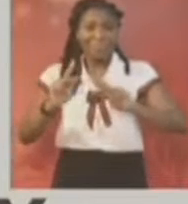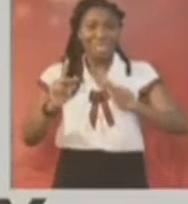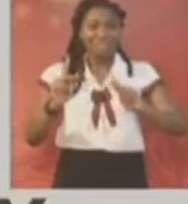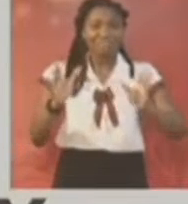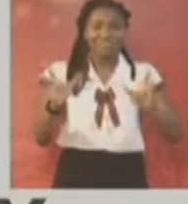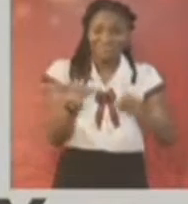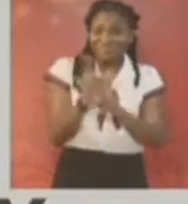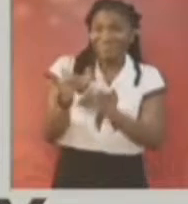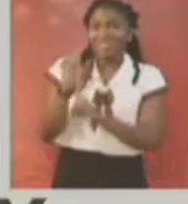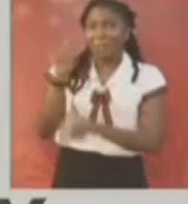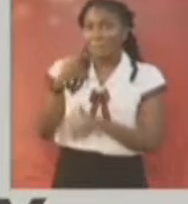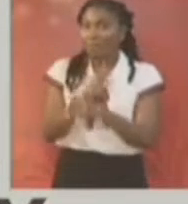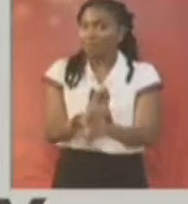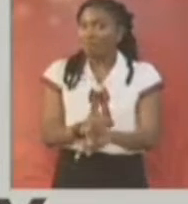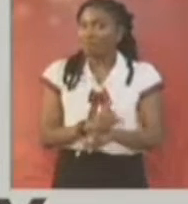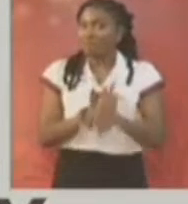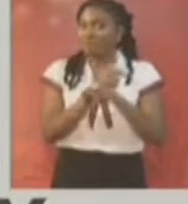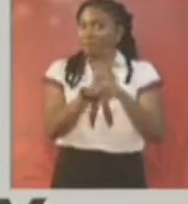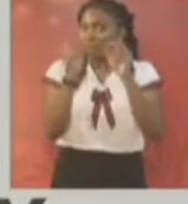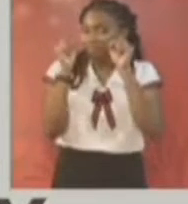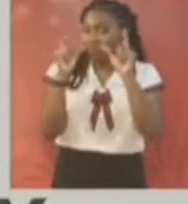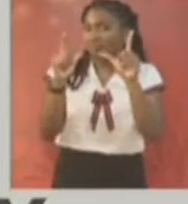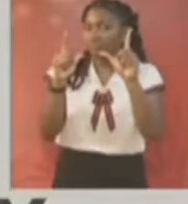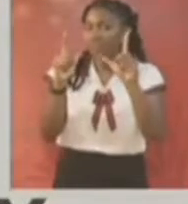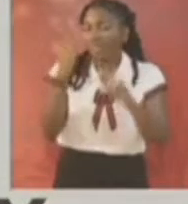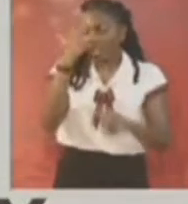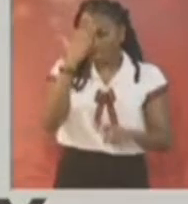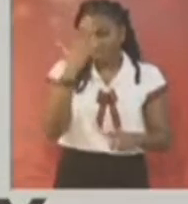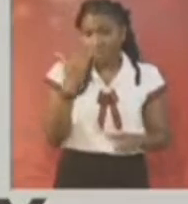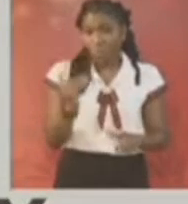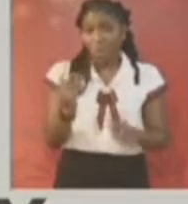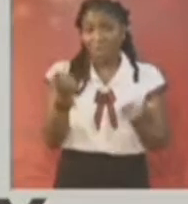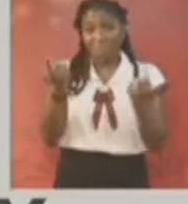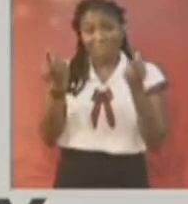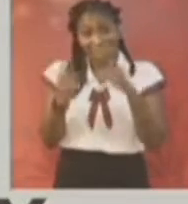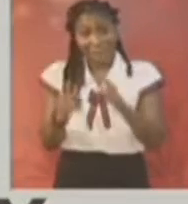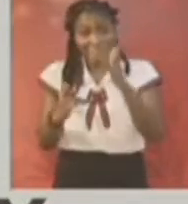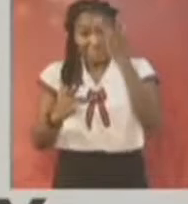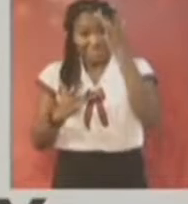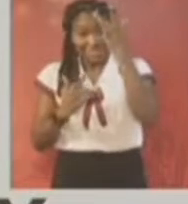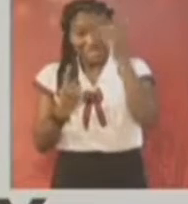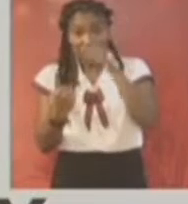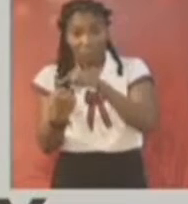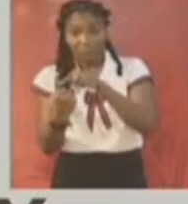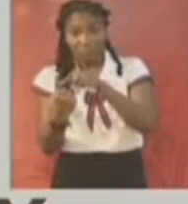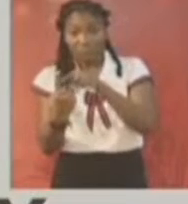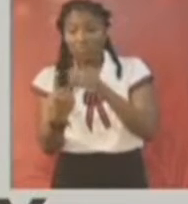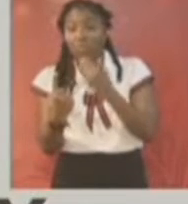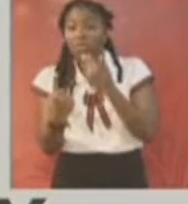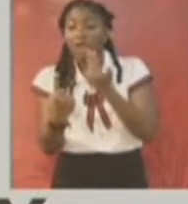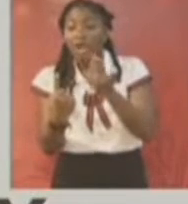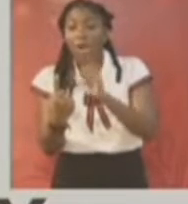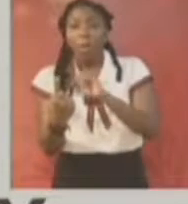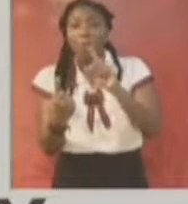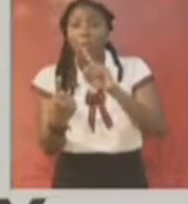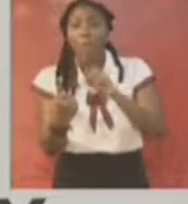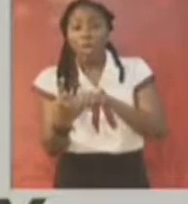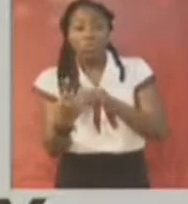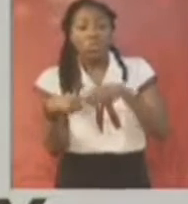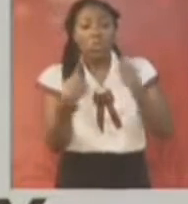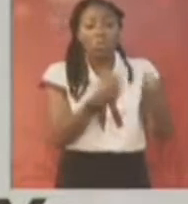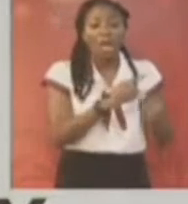guard. So the contact tracing takes care of our checking where the potential for spread from known